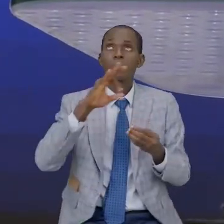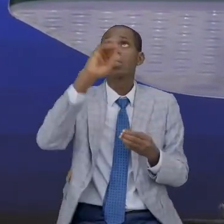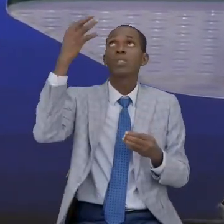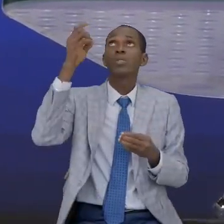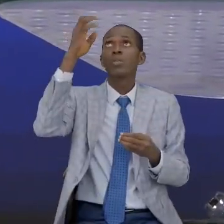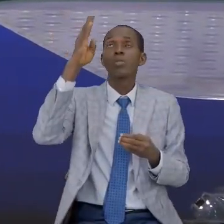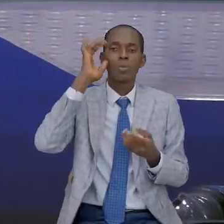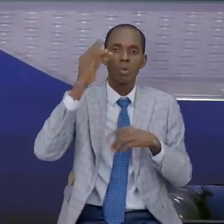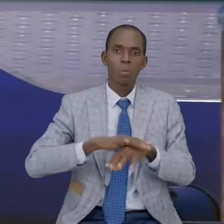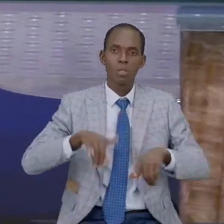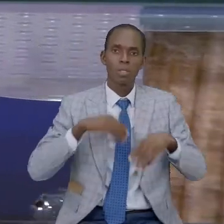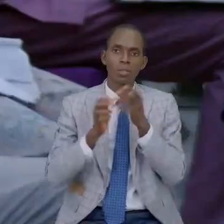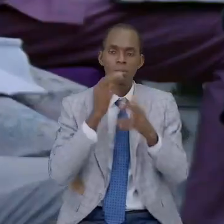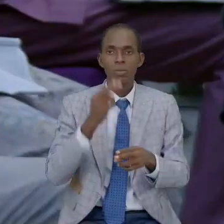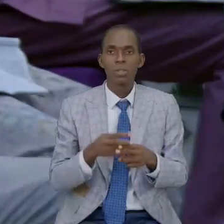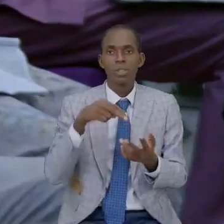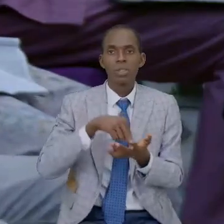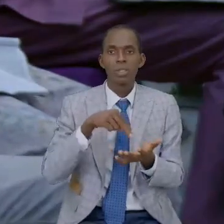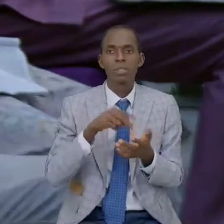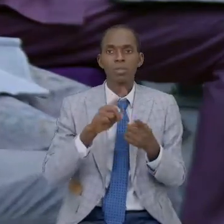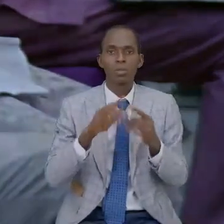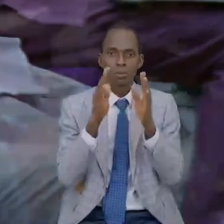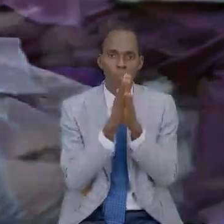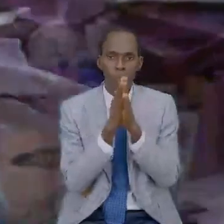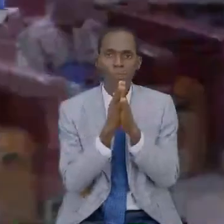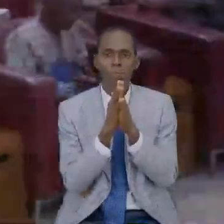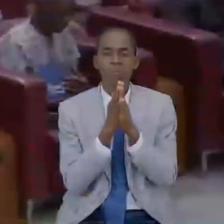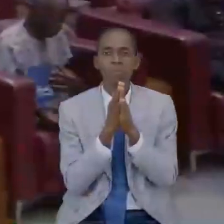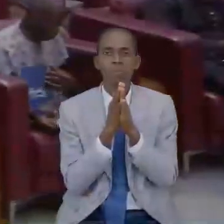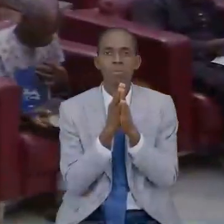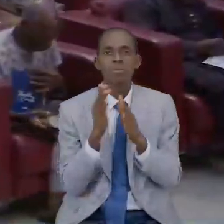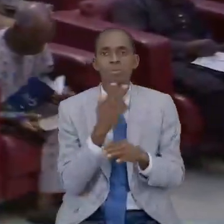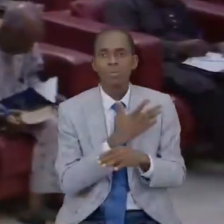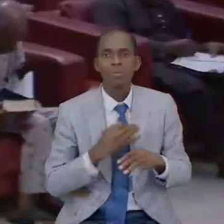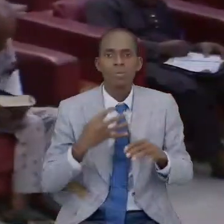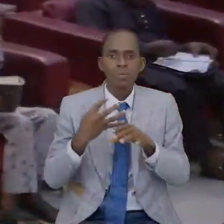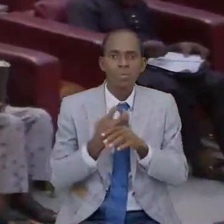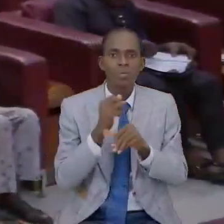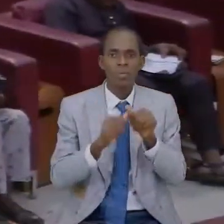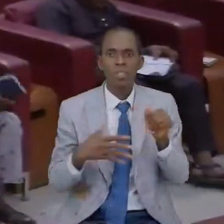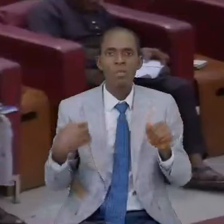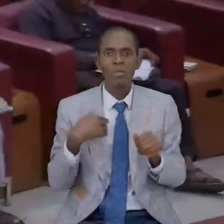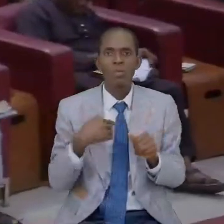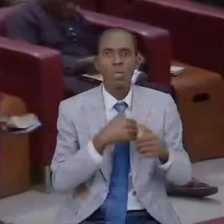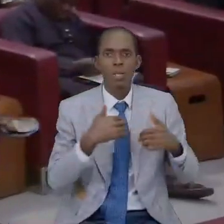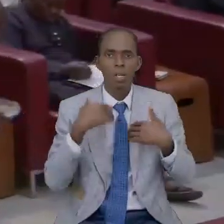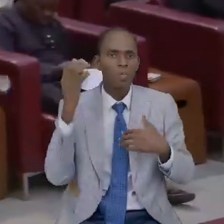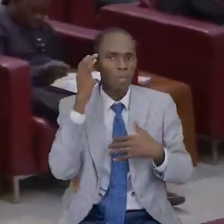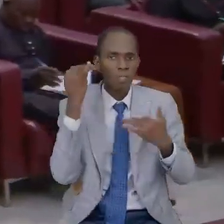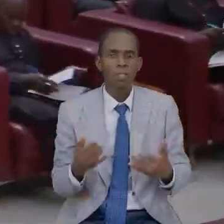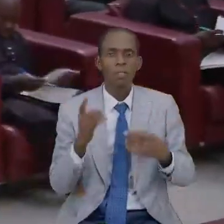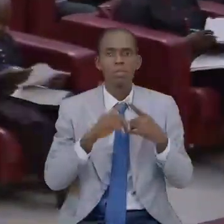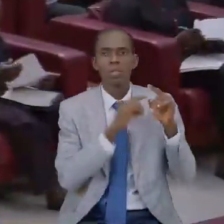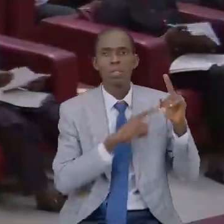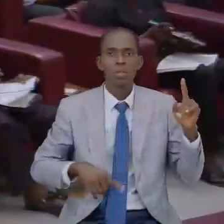God will come into your life in Jesus' name. Let's rise up now and talk to the Lord in prayer and take everything we've learned today to